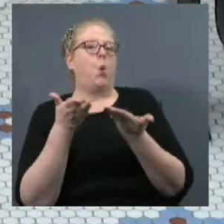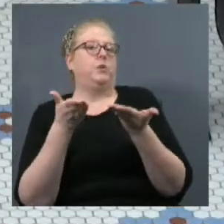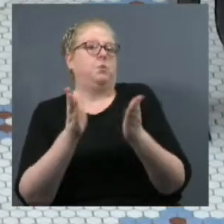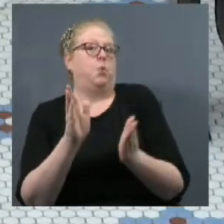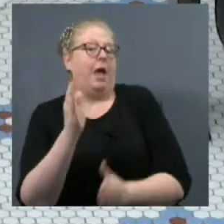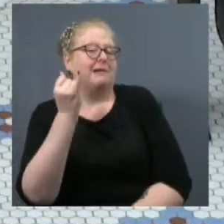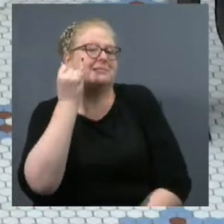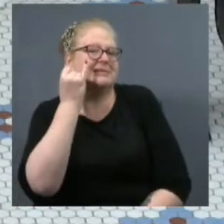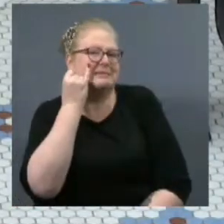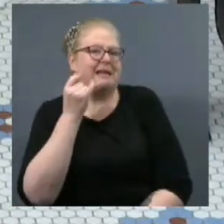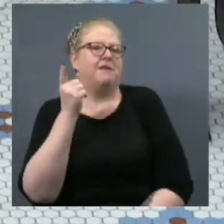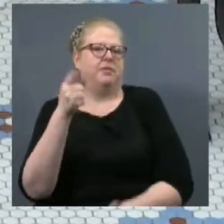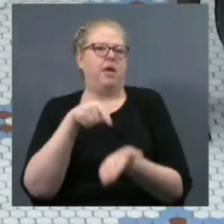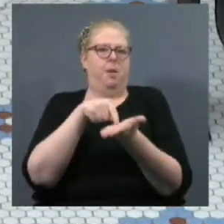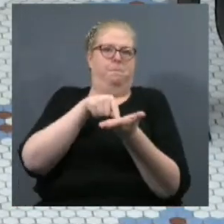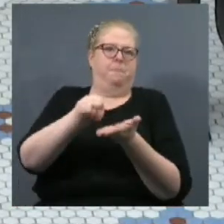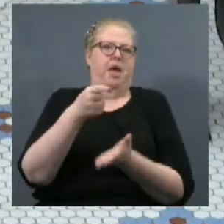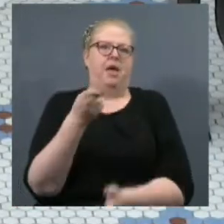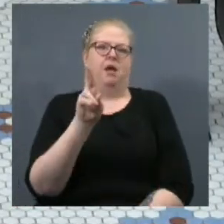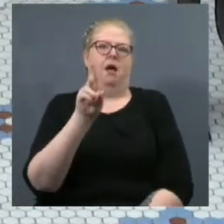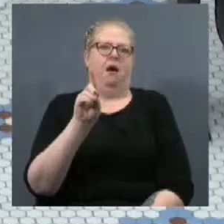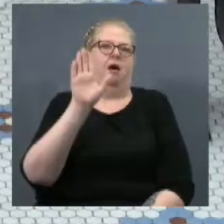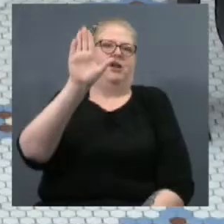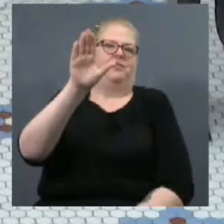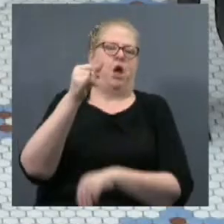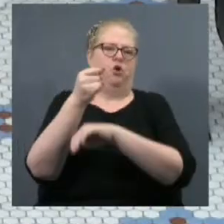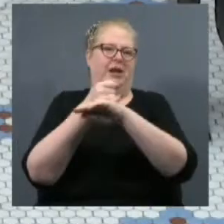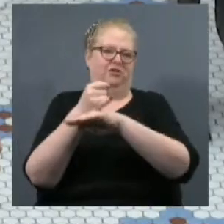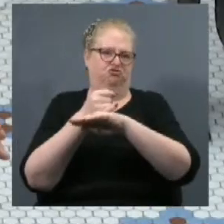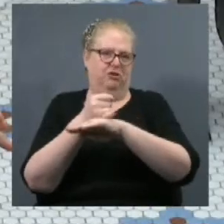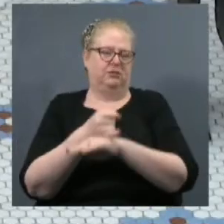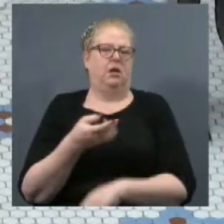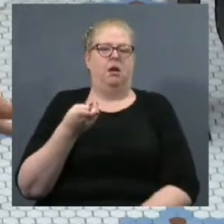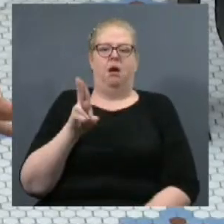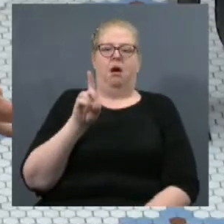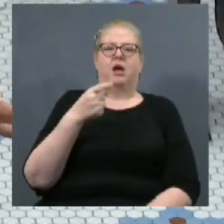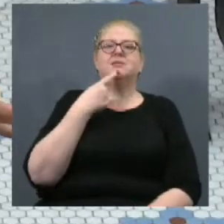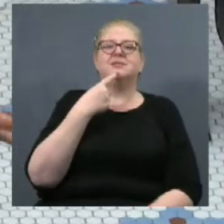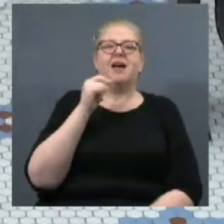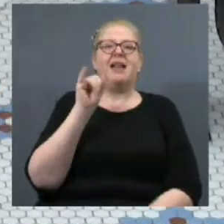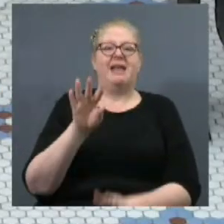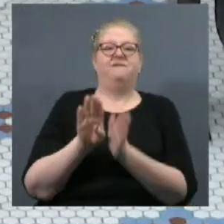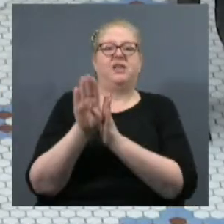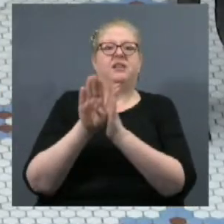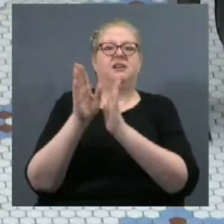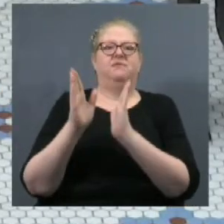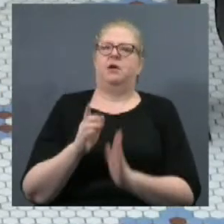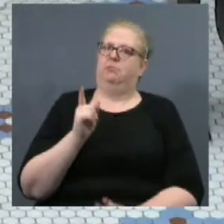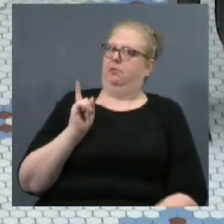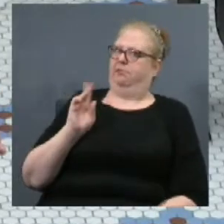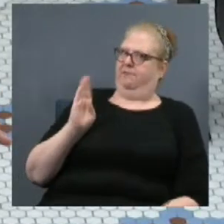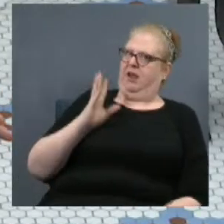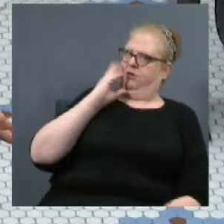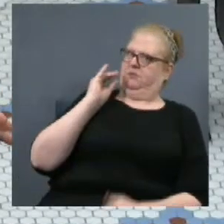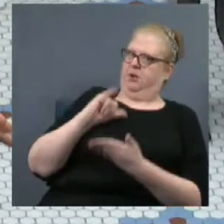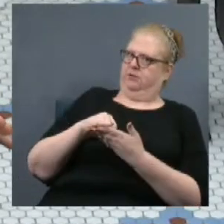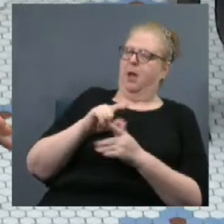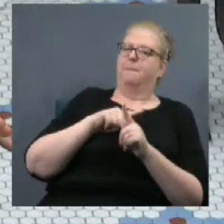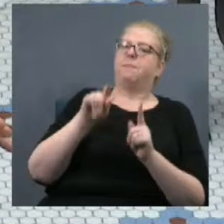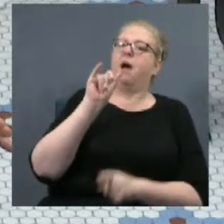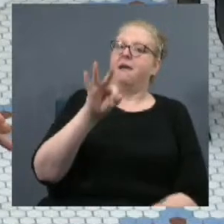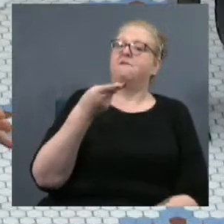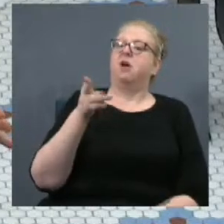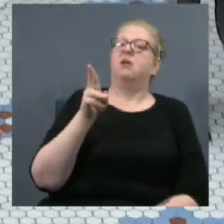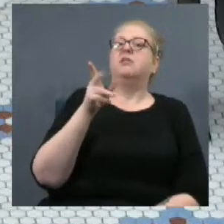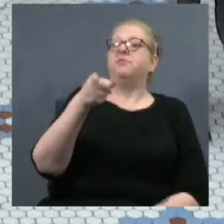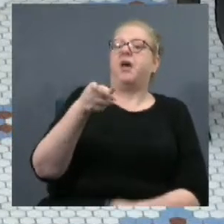HUD their HUD's interest. So HUD basically told us that if a developer, and they've never seen it happen before, wanted to pay them the fair market